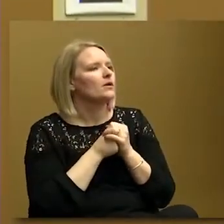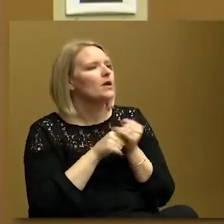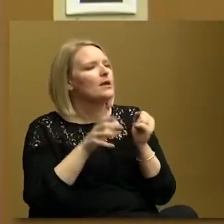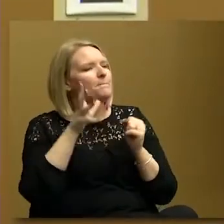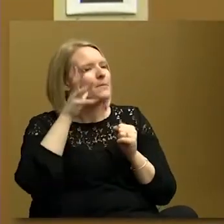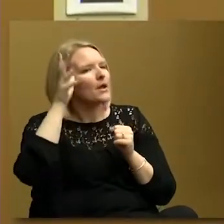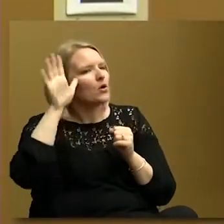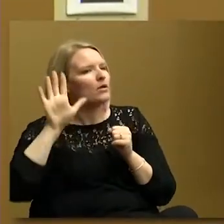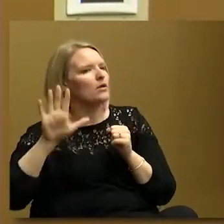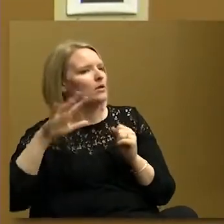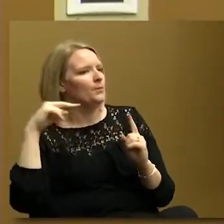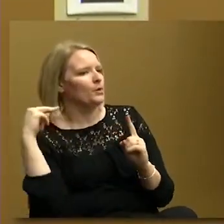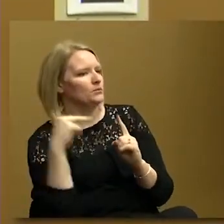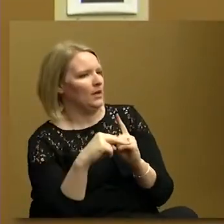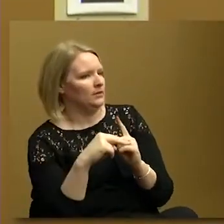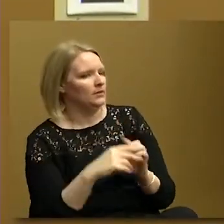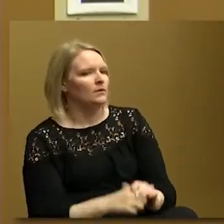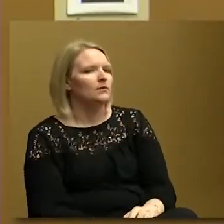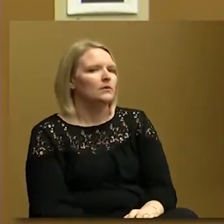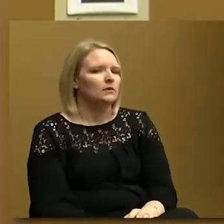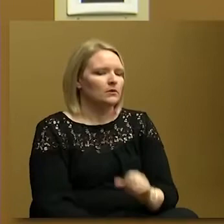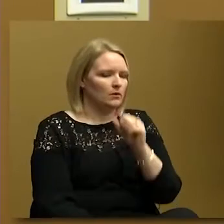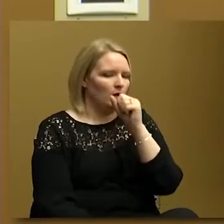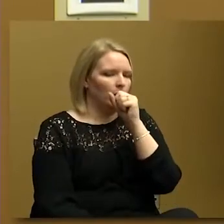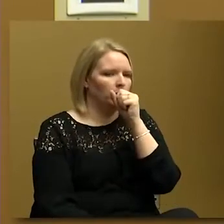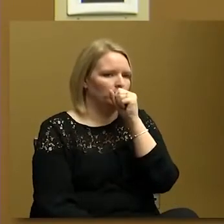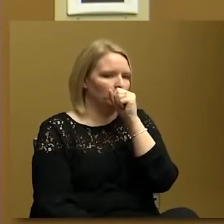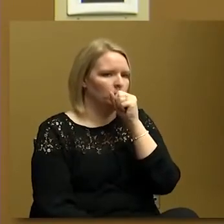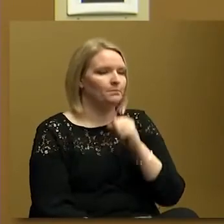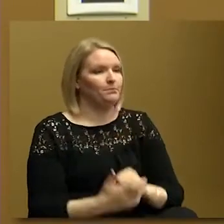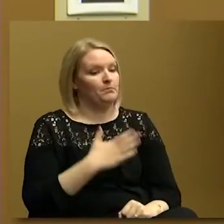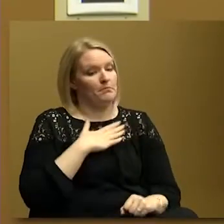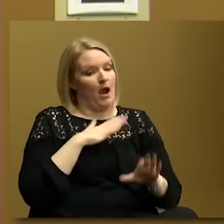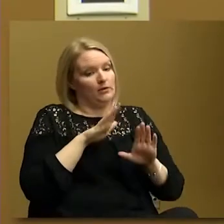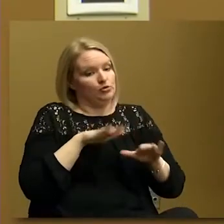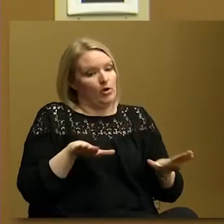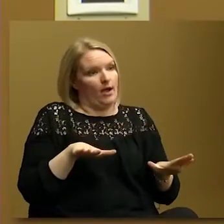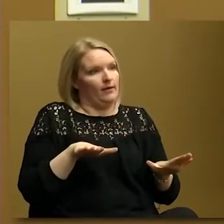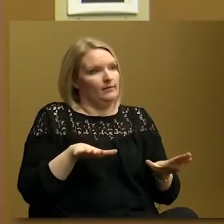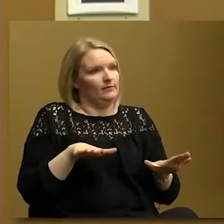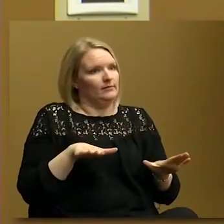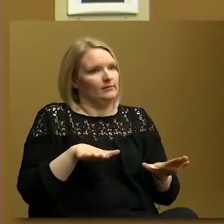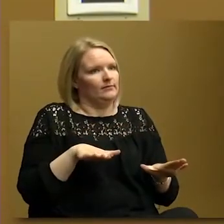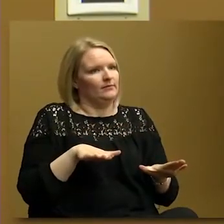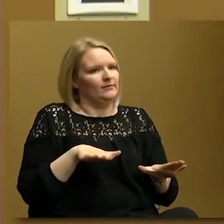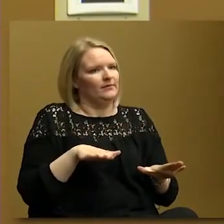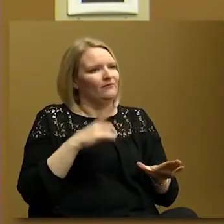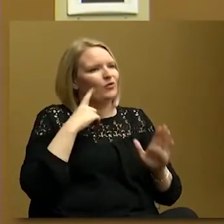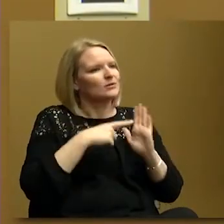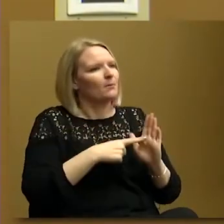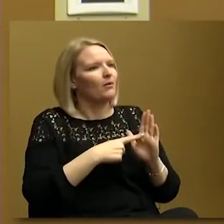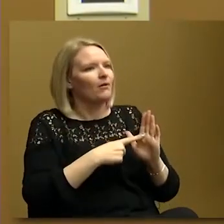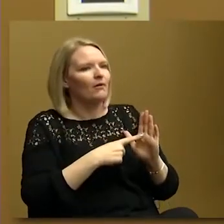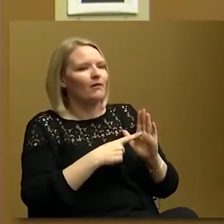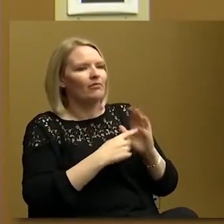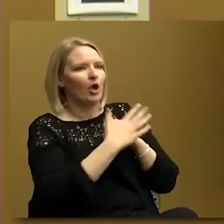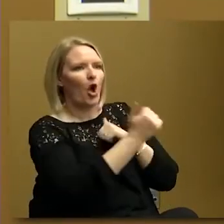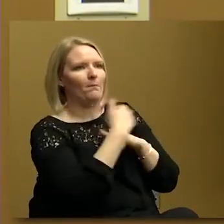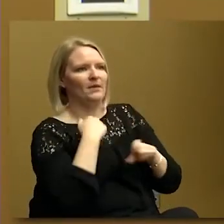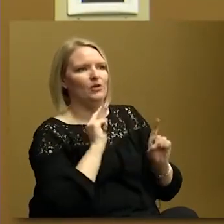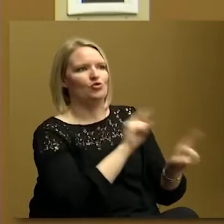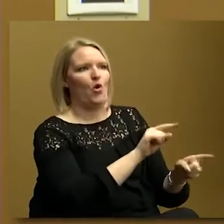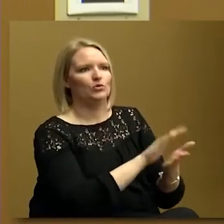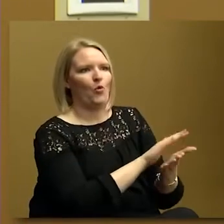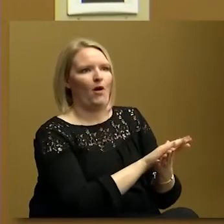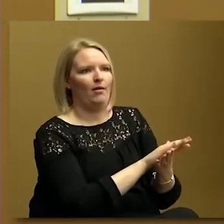of view, and even your own child, when you're asked to come to your child's school and you're sitting on the